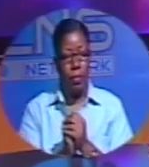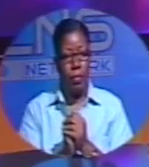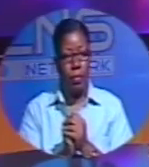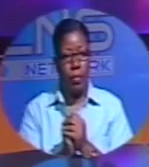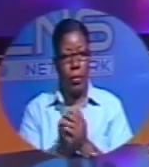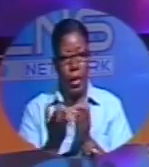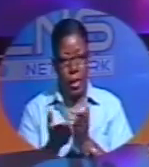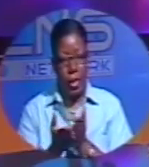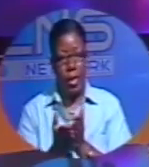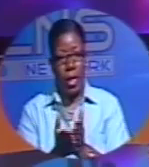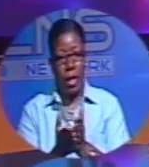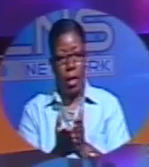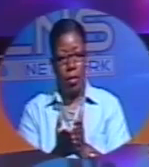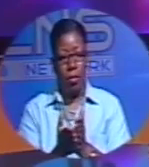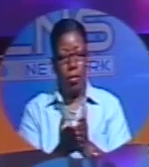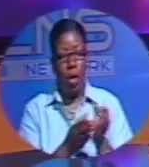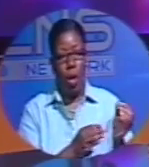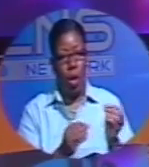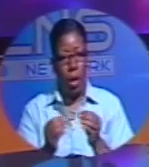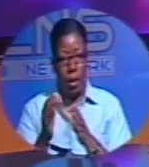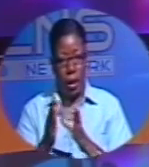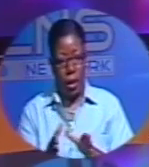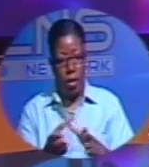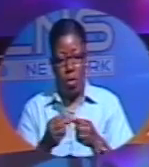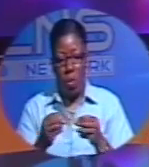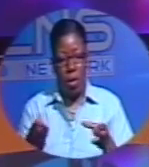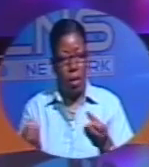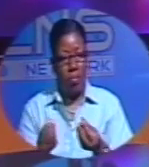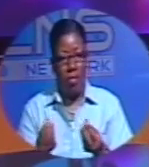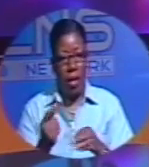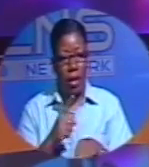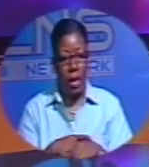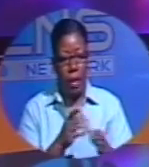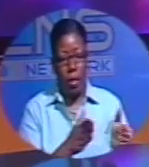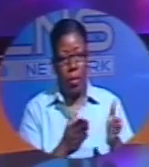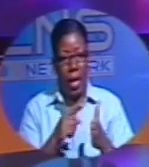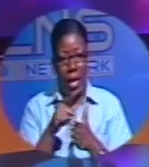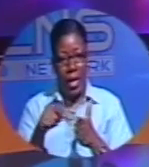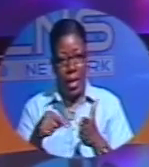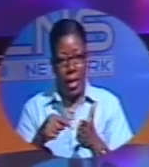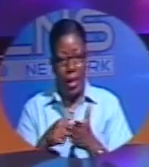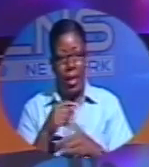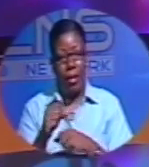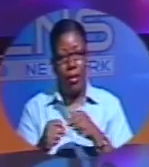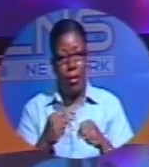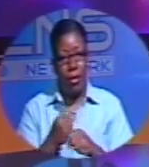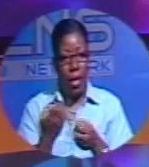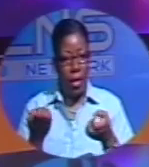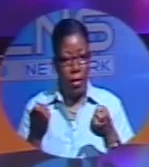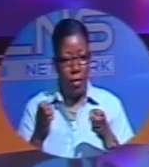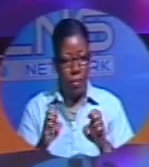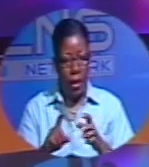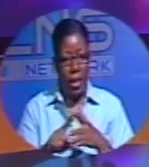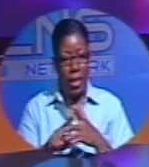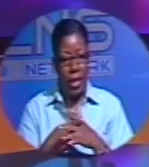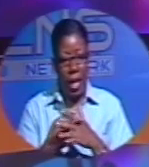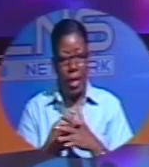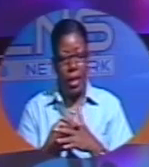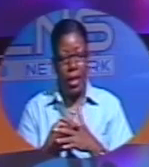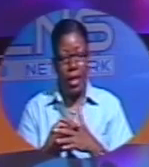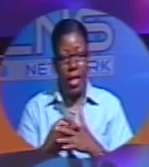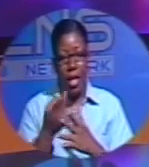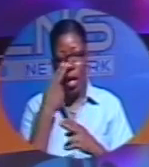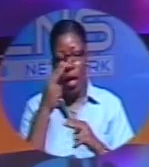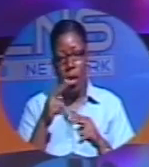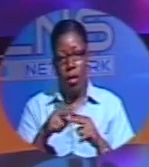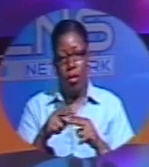From sailing, organizers of the North Duluth Regatta are wasting no time in planning for this year's event. Starting things off, they've launched their fundraising drive starting with